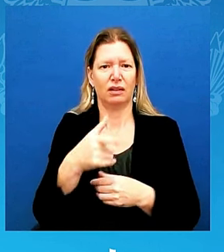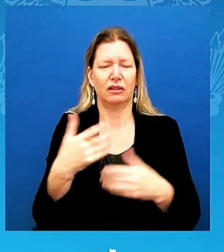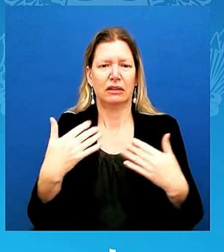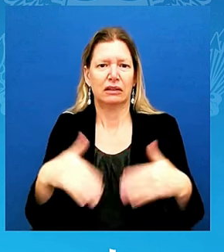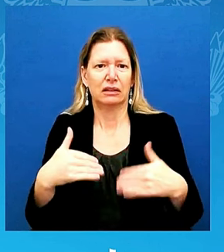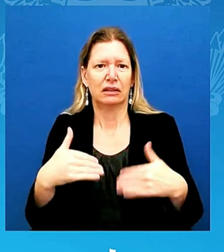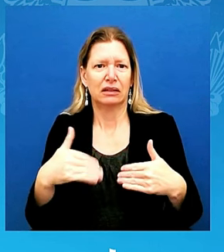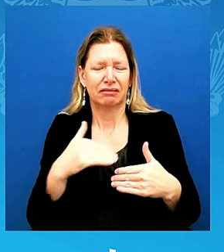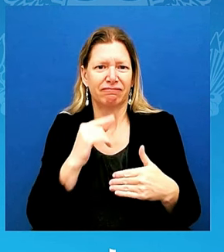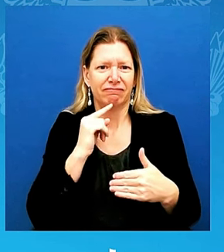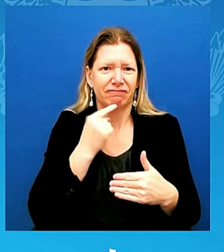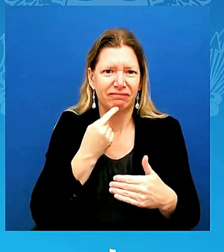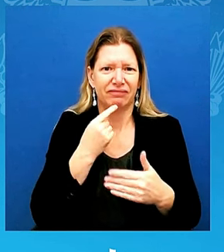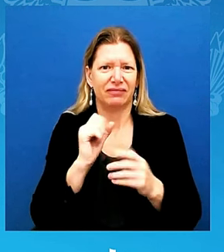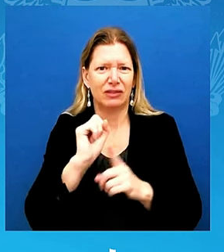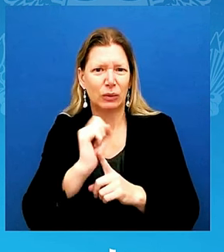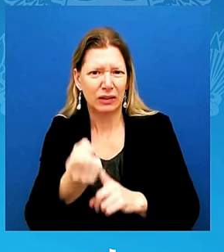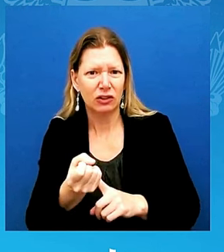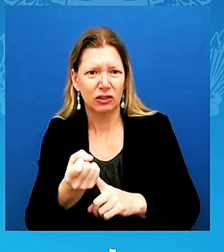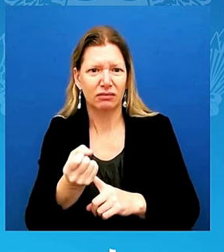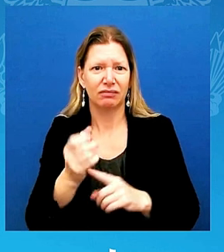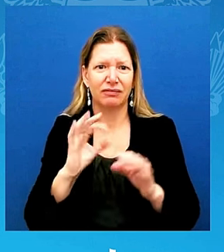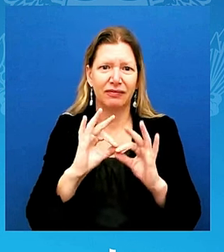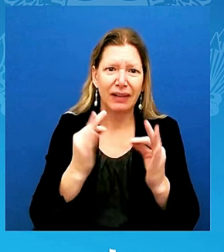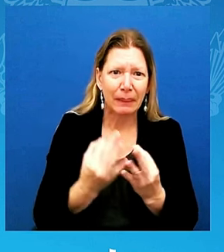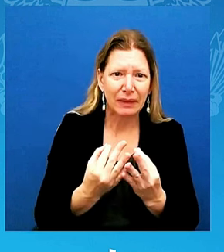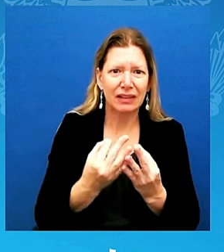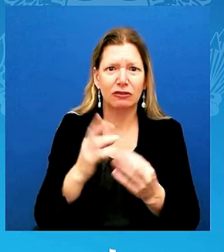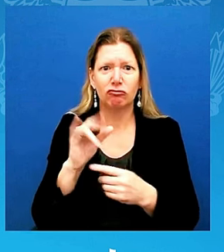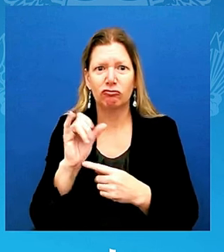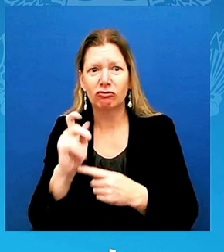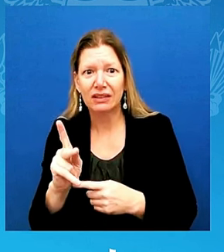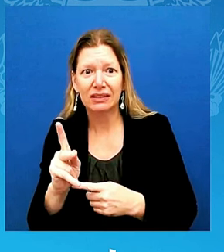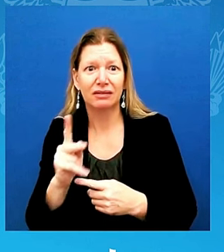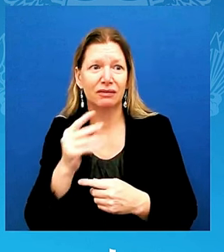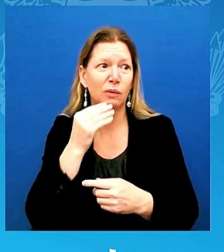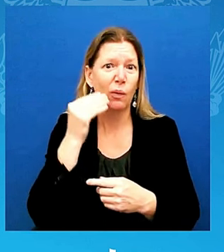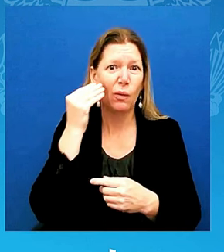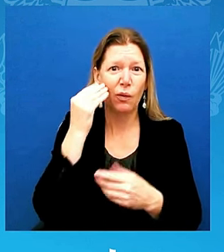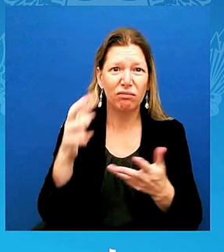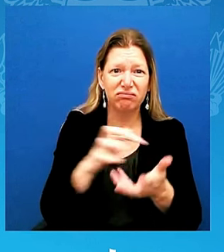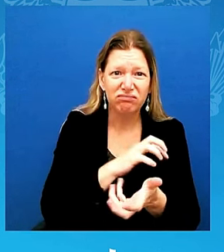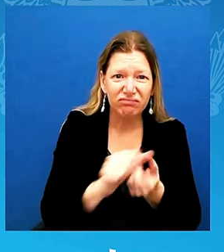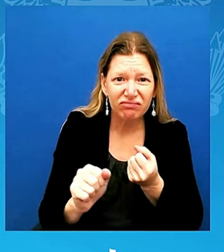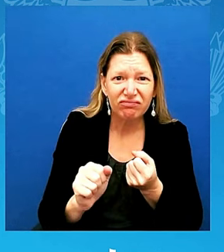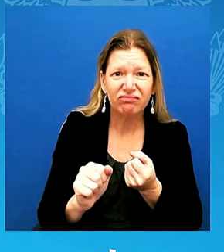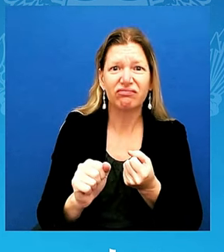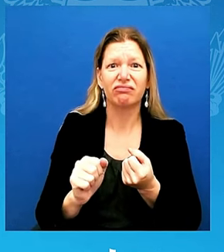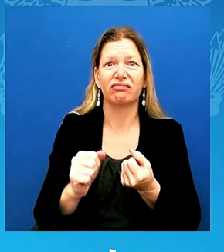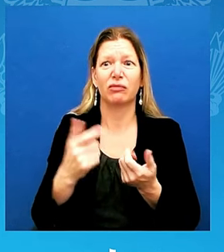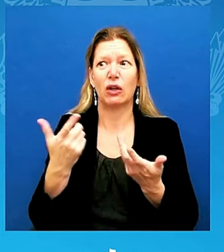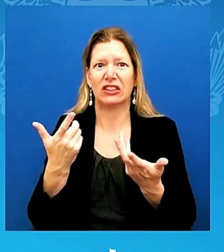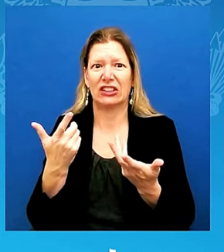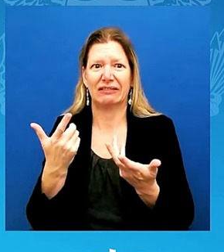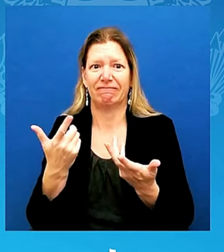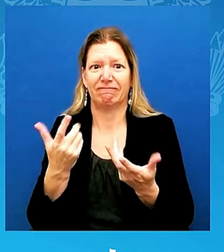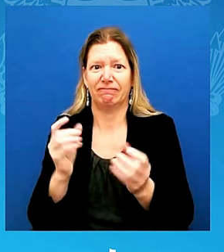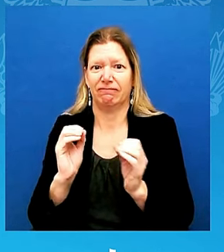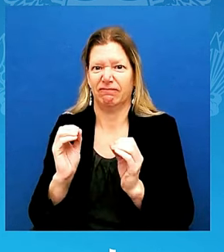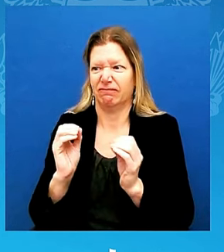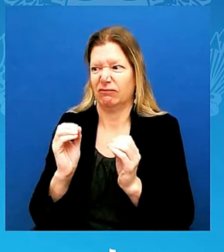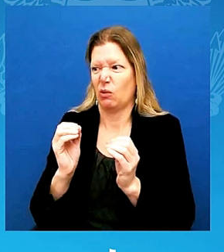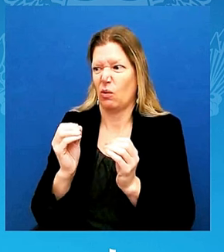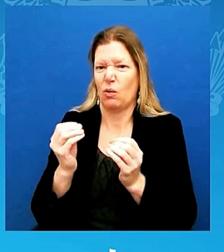at risk, where their homes may have been destroyed, where they lack just basic essential needs. You all do that